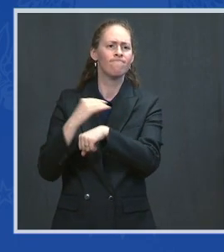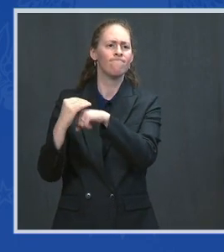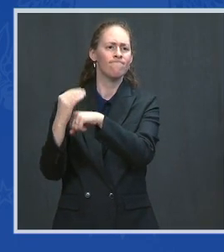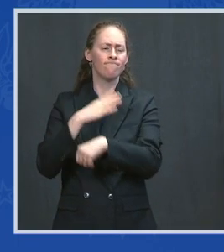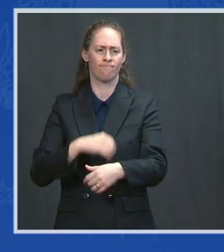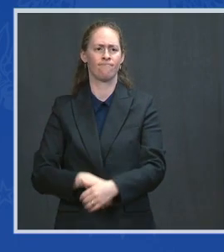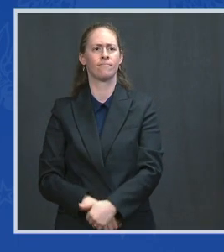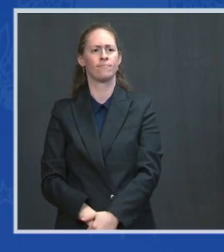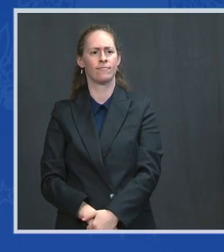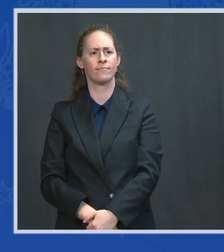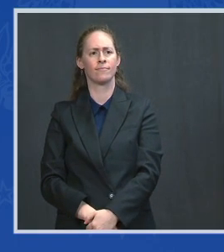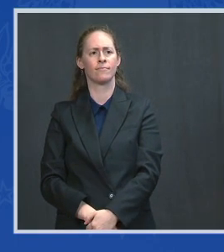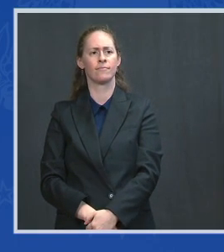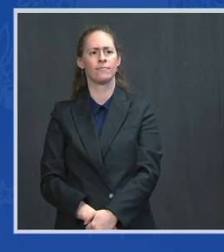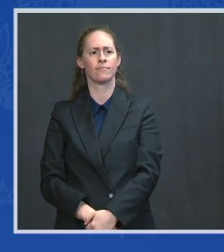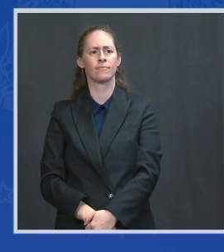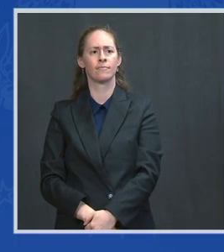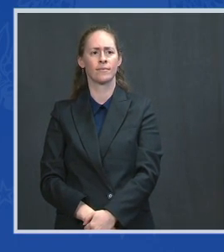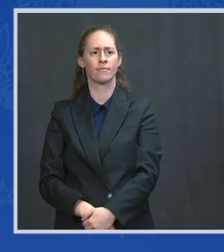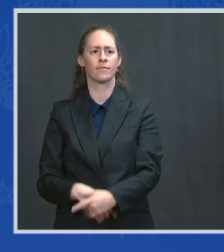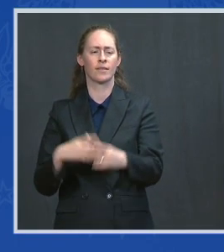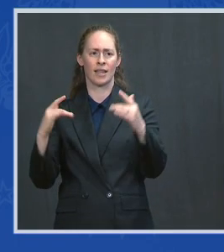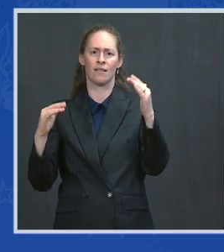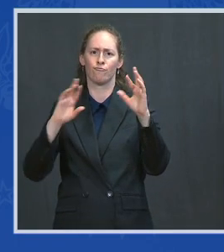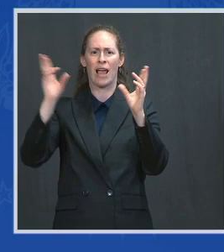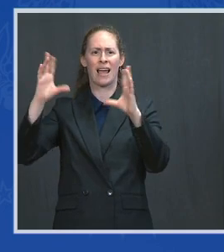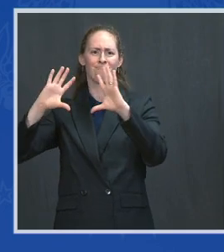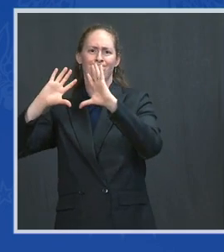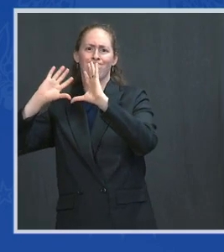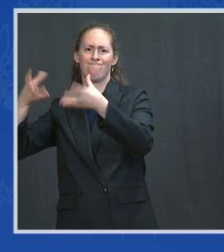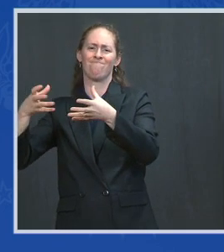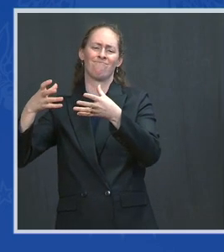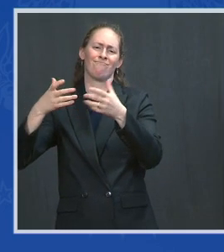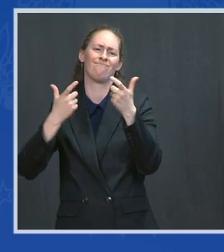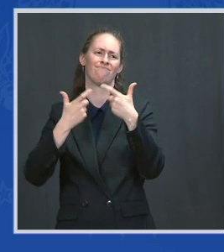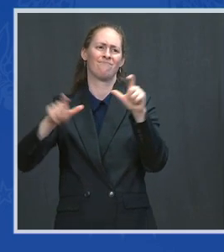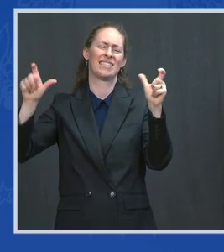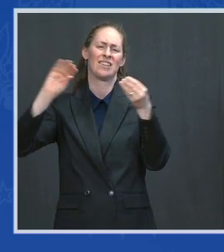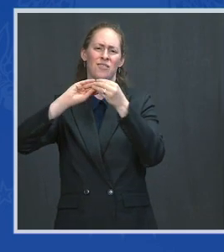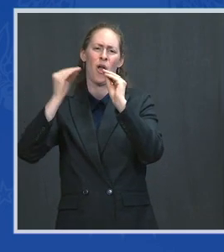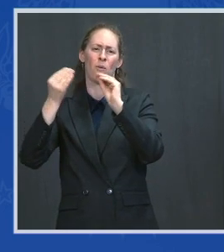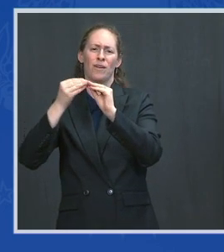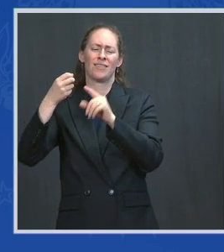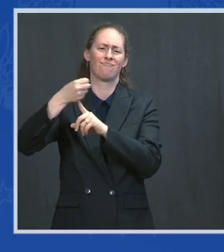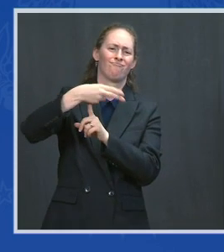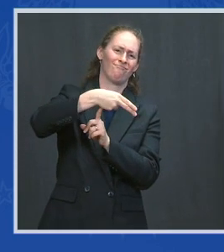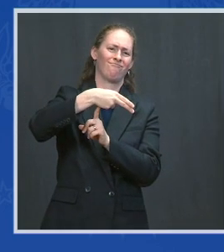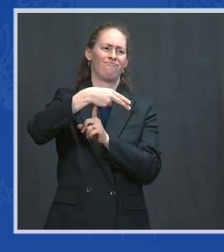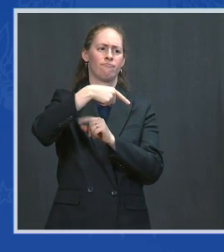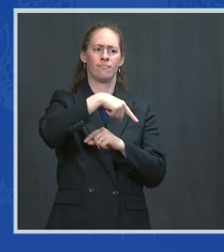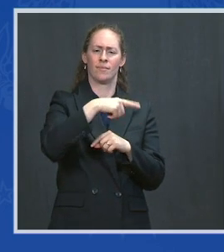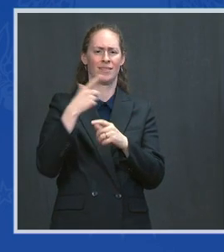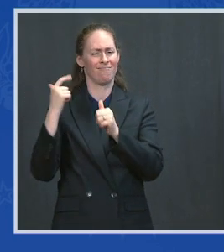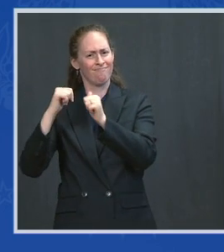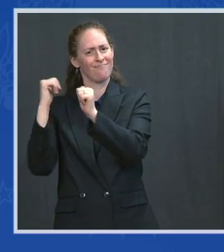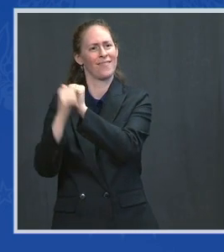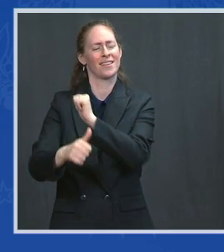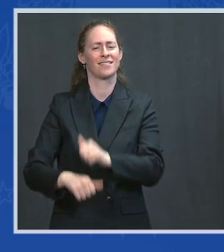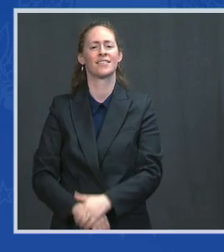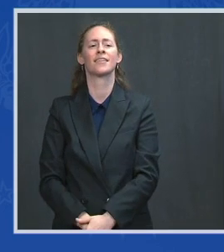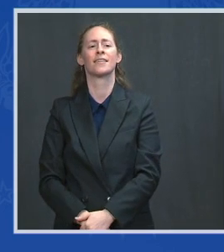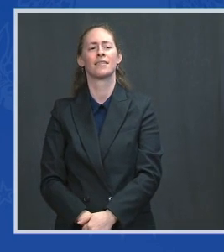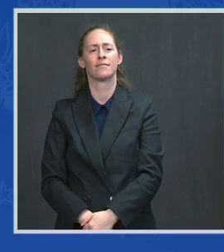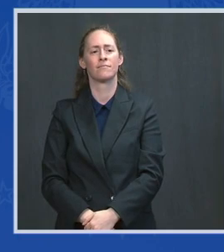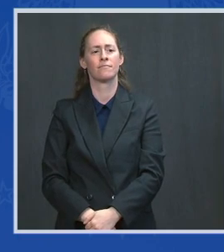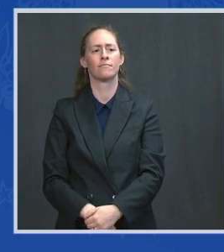364-62 vote in the House of Representatives. That's incredible. I also want to thank, as I said, Republican members in Congress